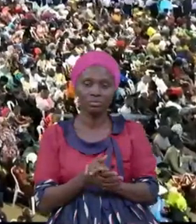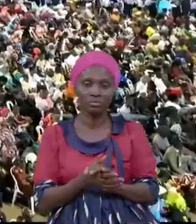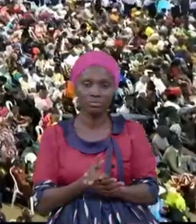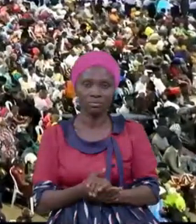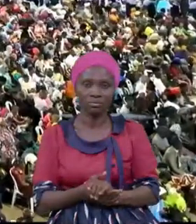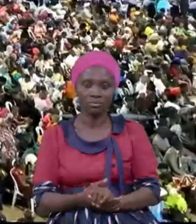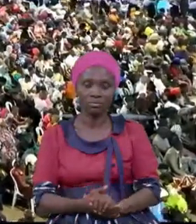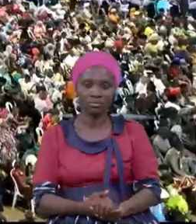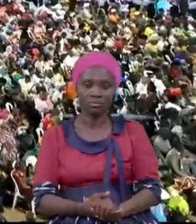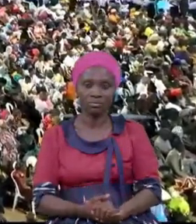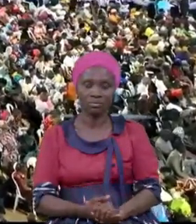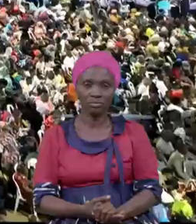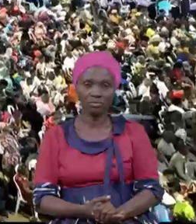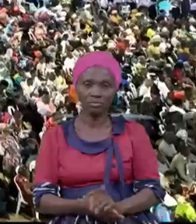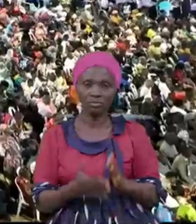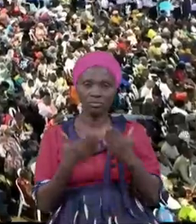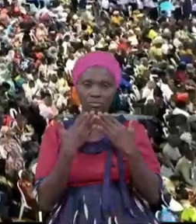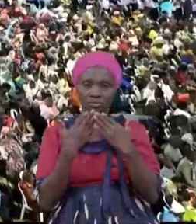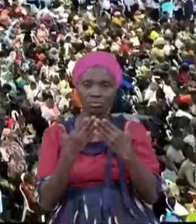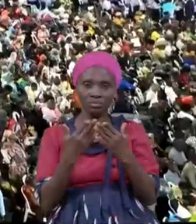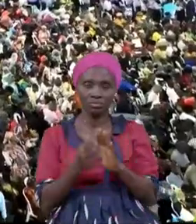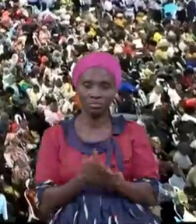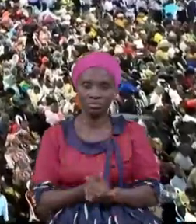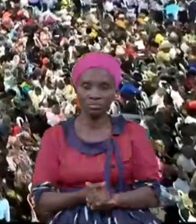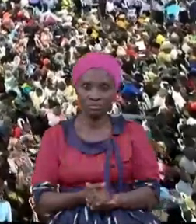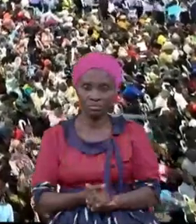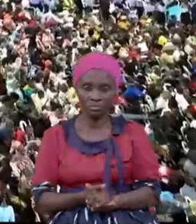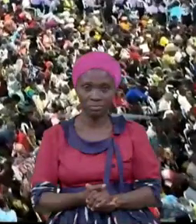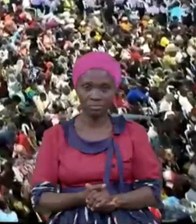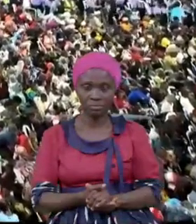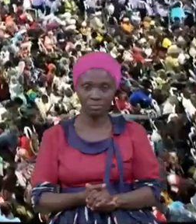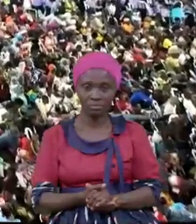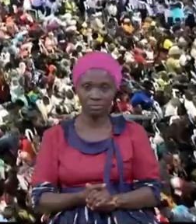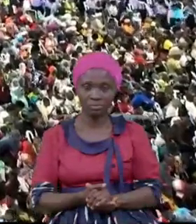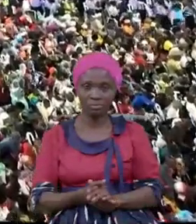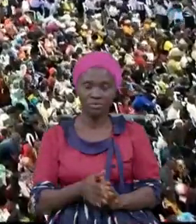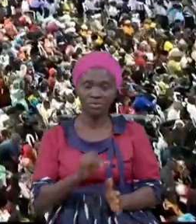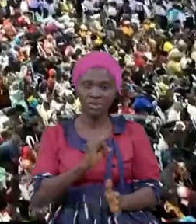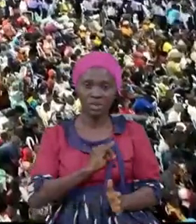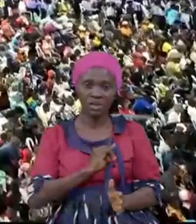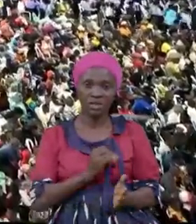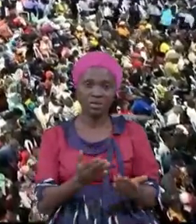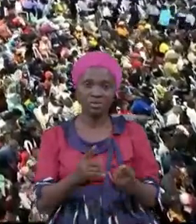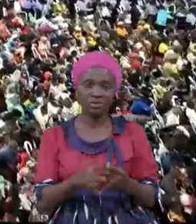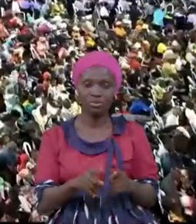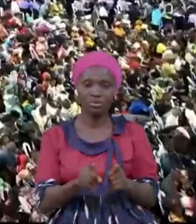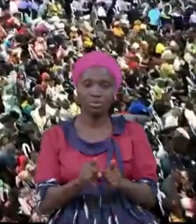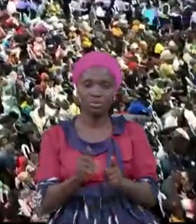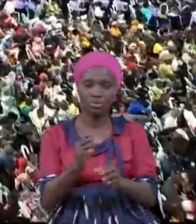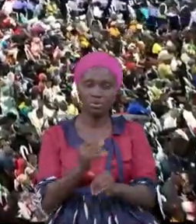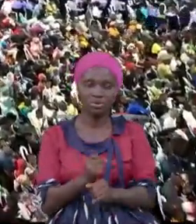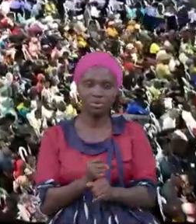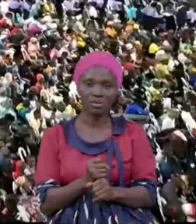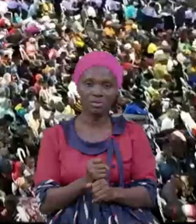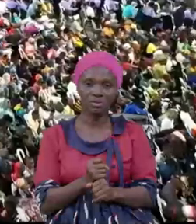Okay, thank you very much. Now I want to get a signal from the far left.